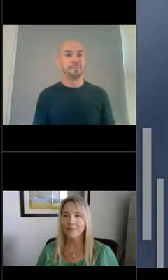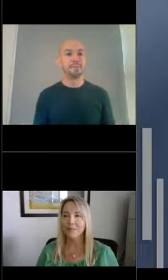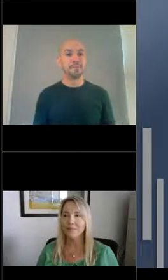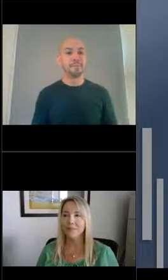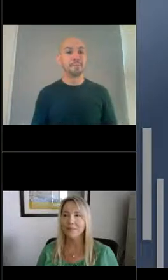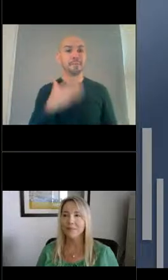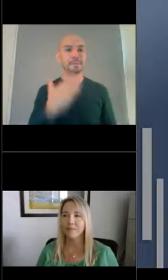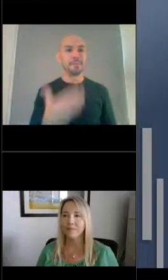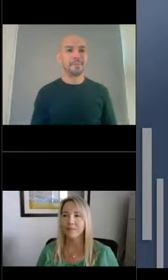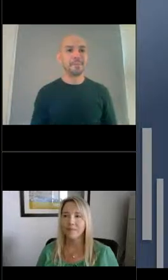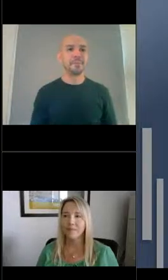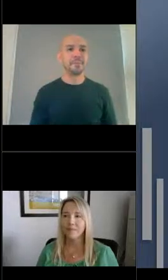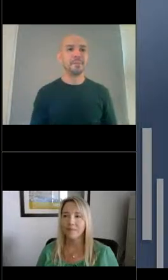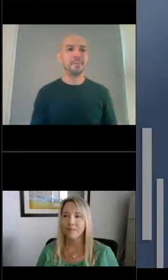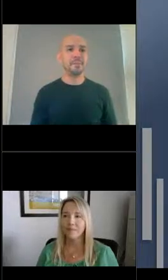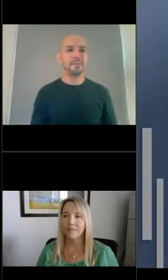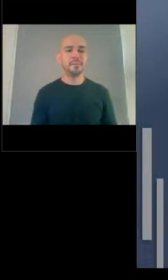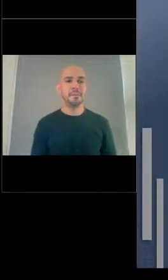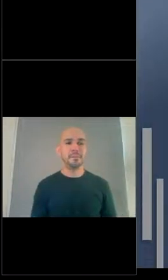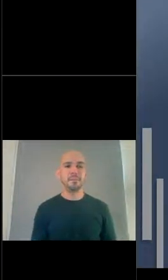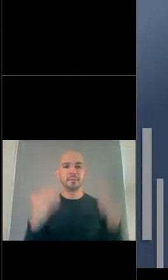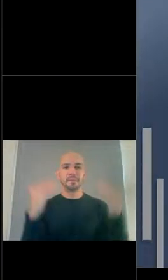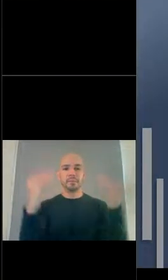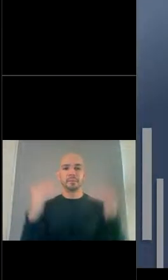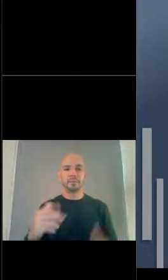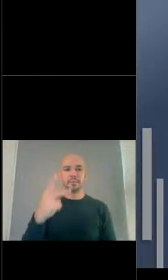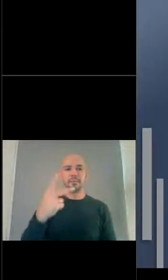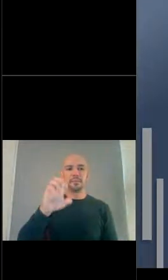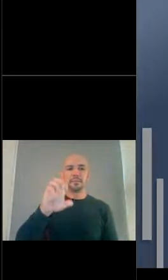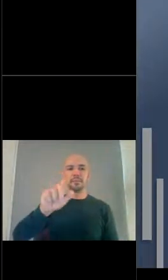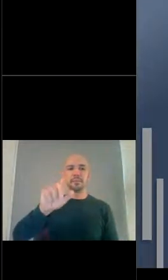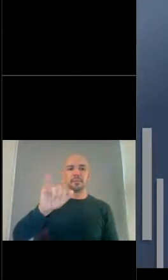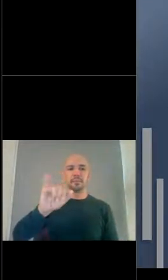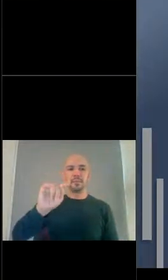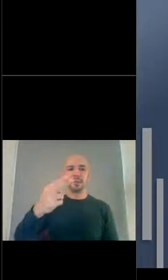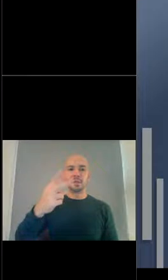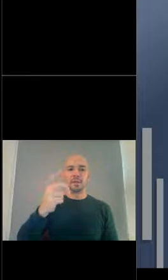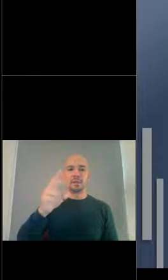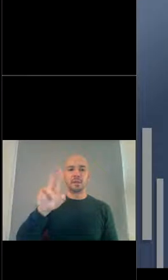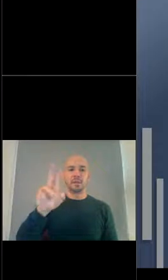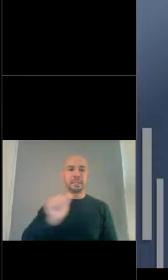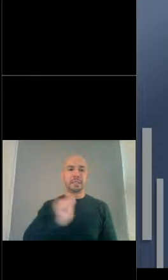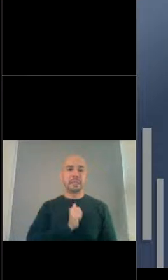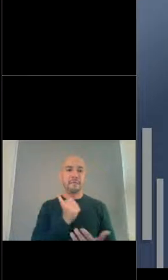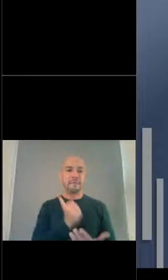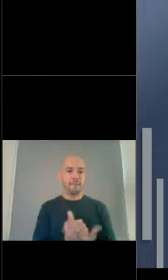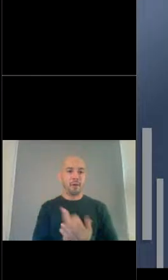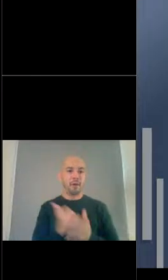you and we have keith dunn from self-help counties coalition